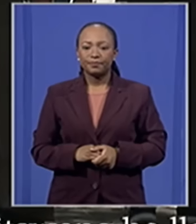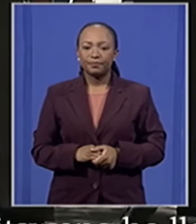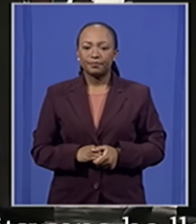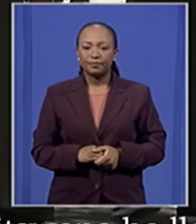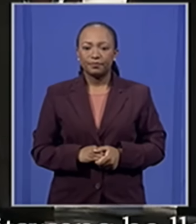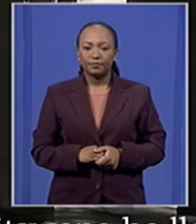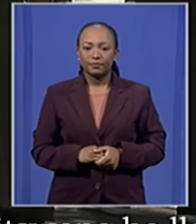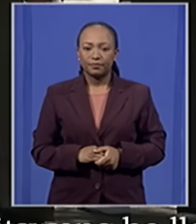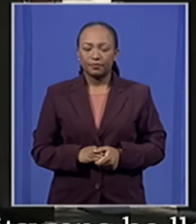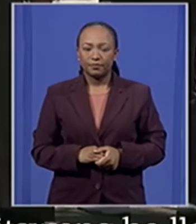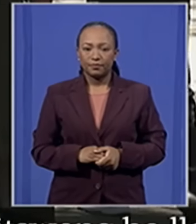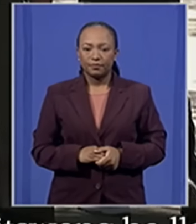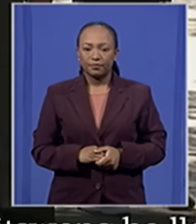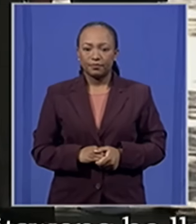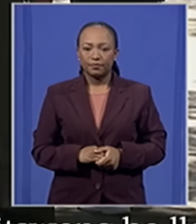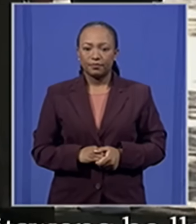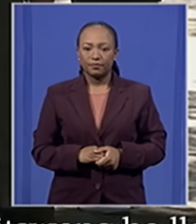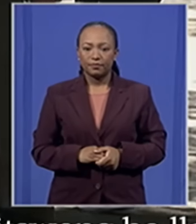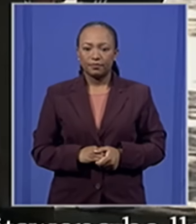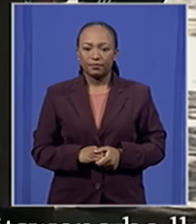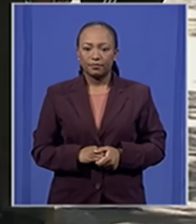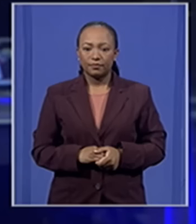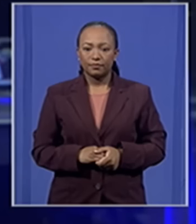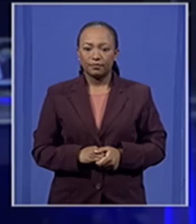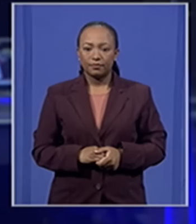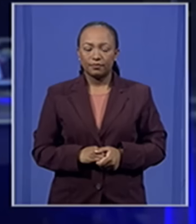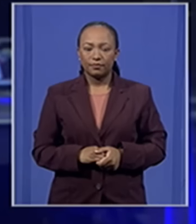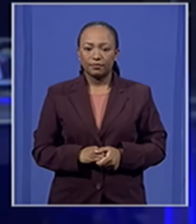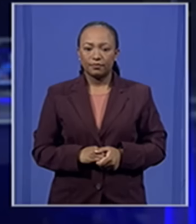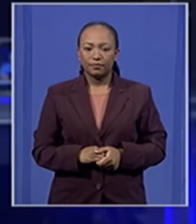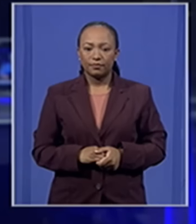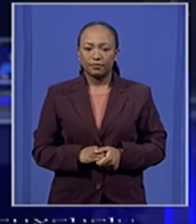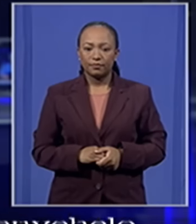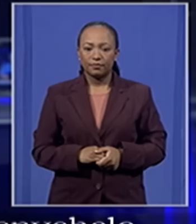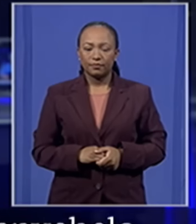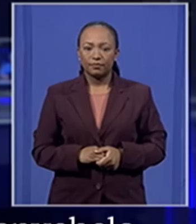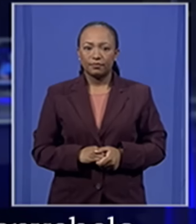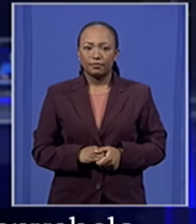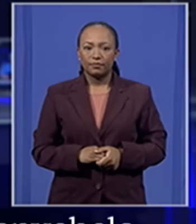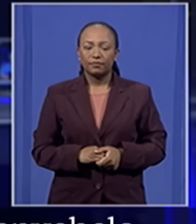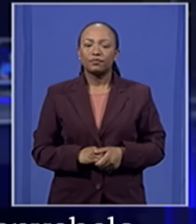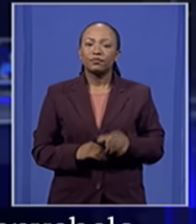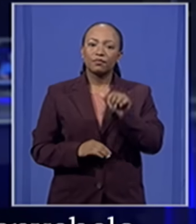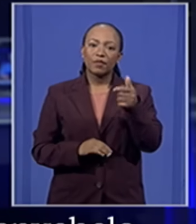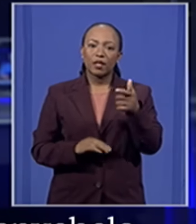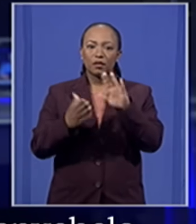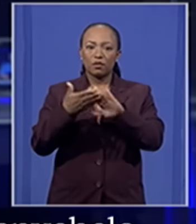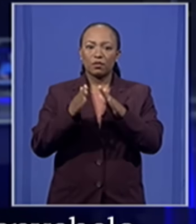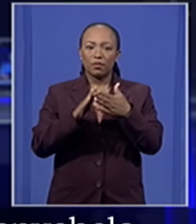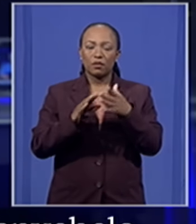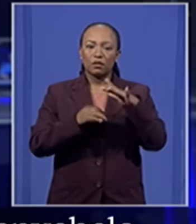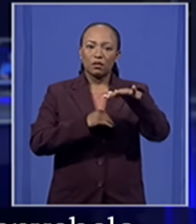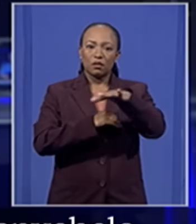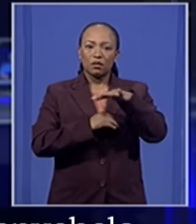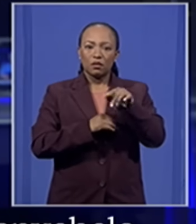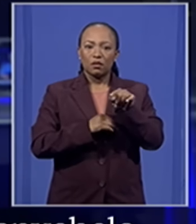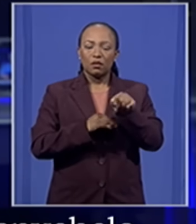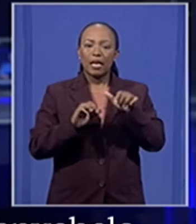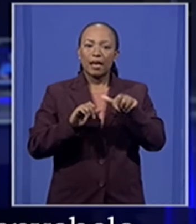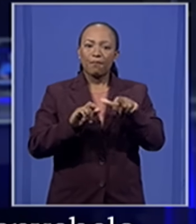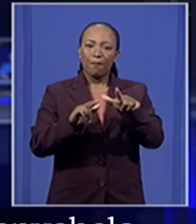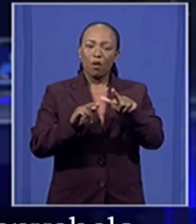ho SABC Bloemfontein. Ba bang ba baahi motsaneng wa Gamogolobotho ka ntlenyana ho